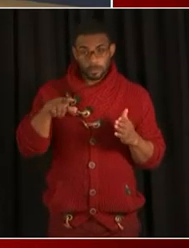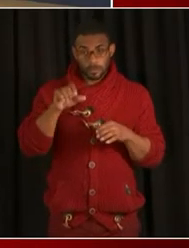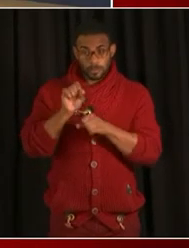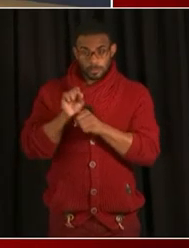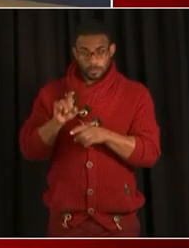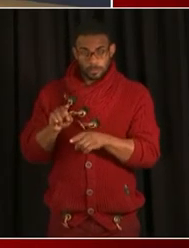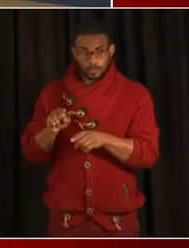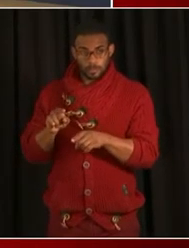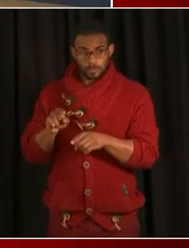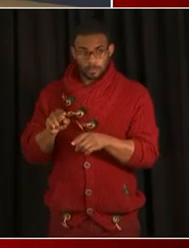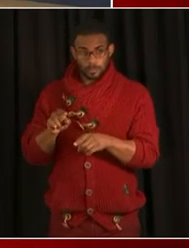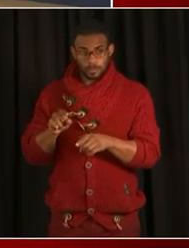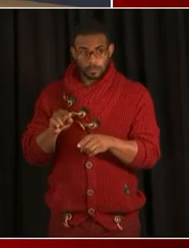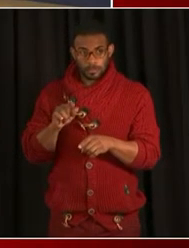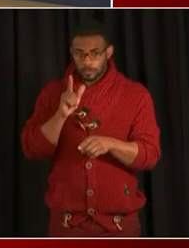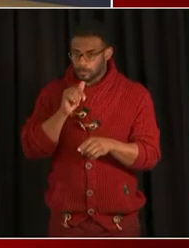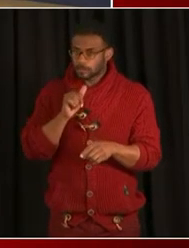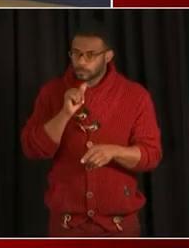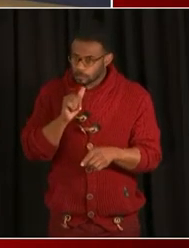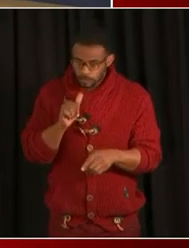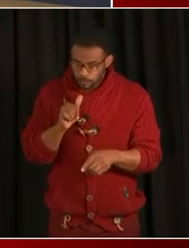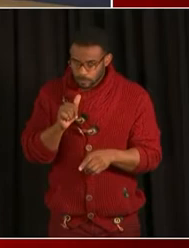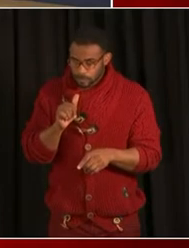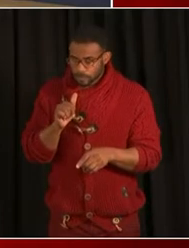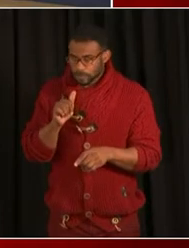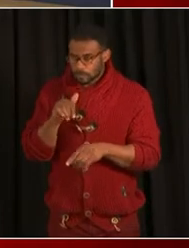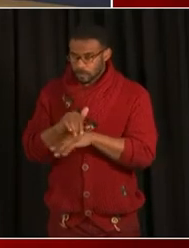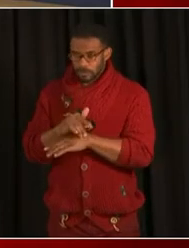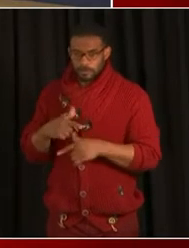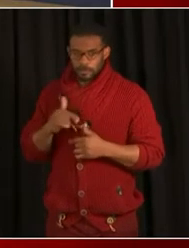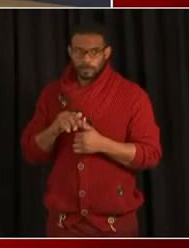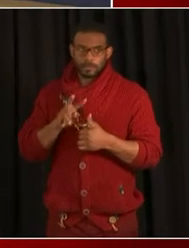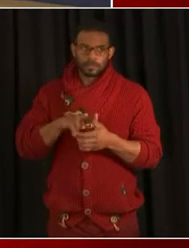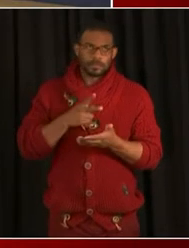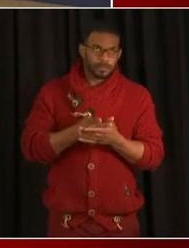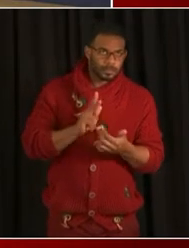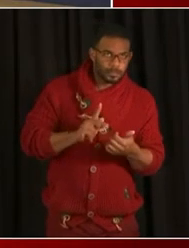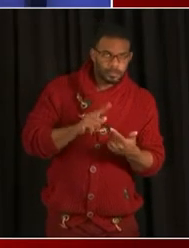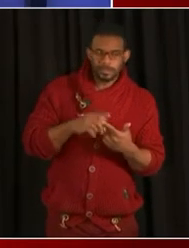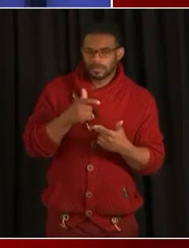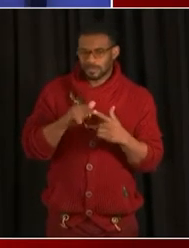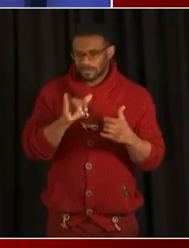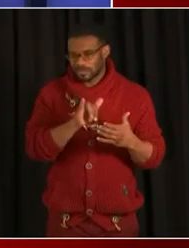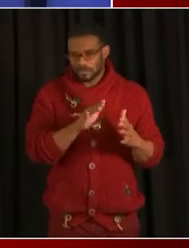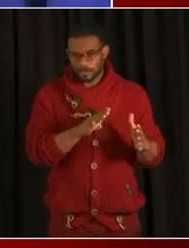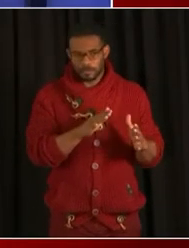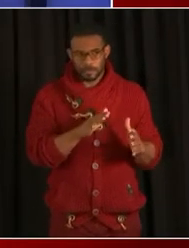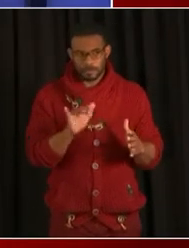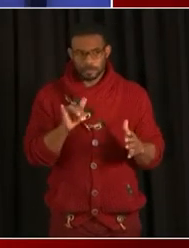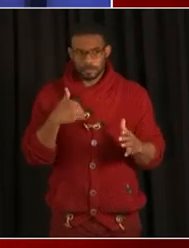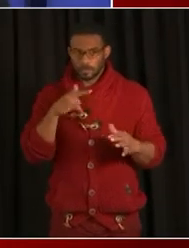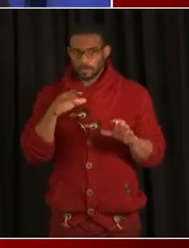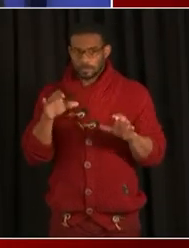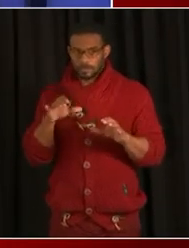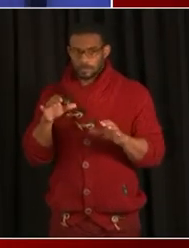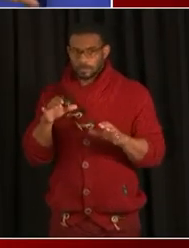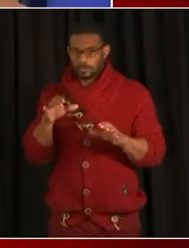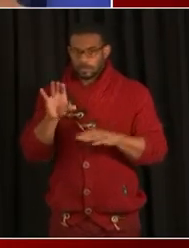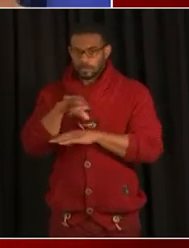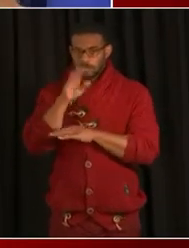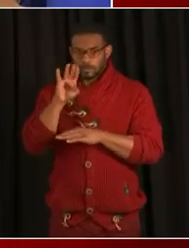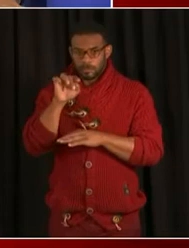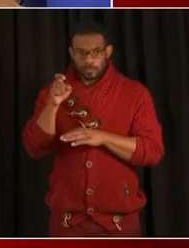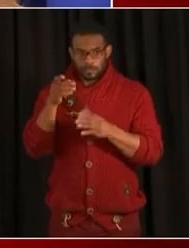those employees who aren't the regular, the kitchen people and everything like that. Like, we're doing